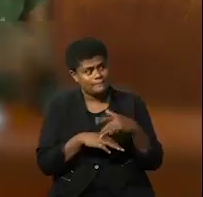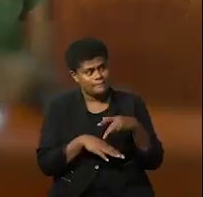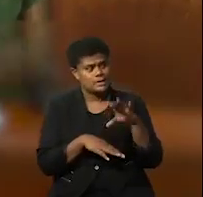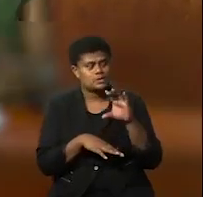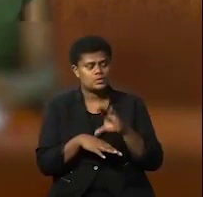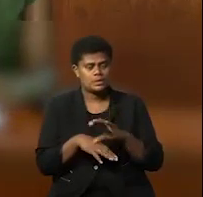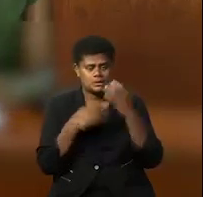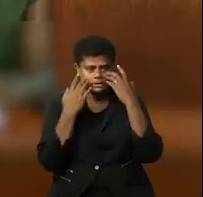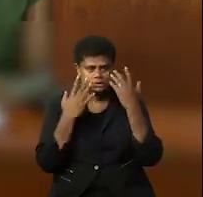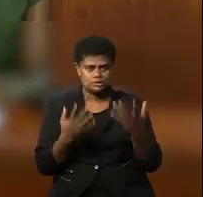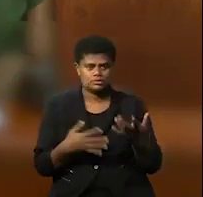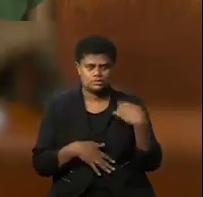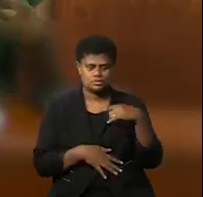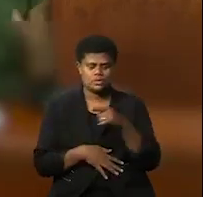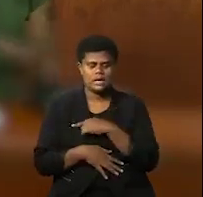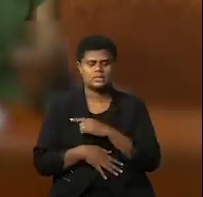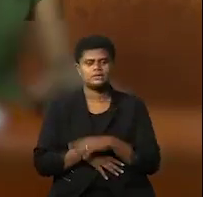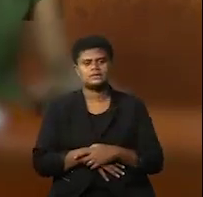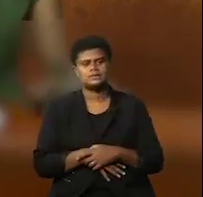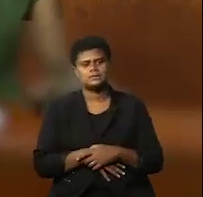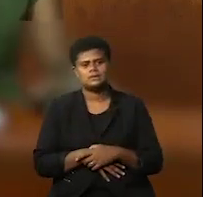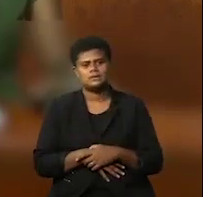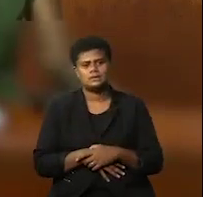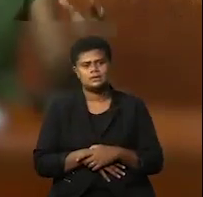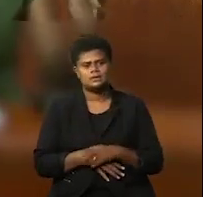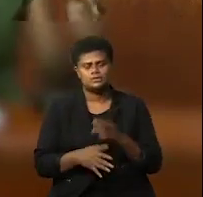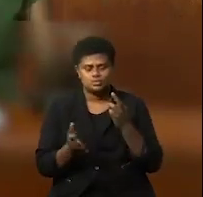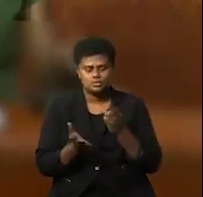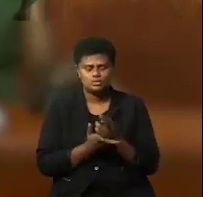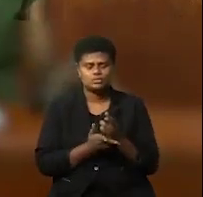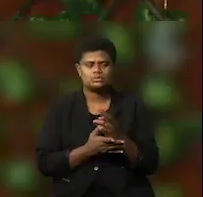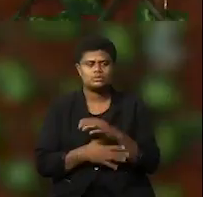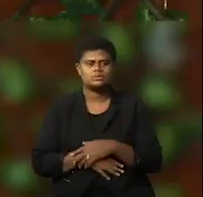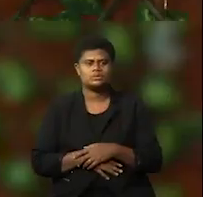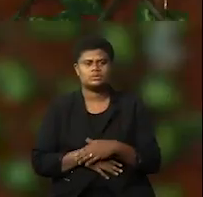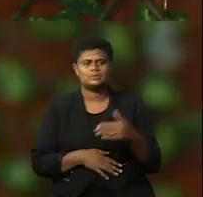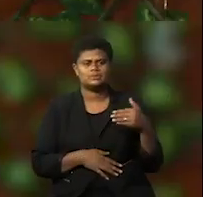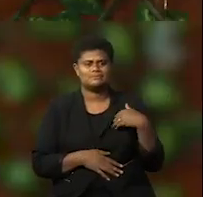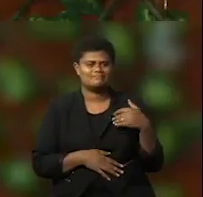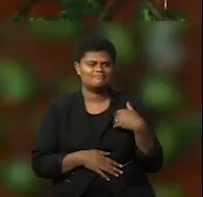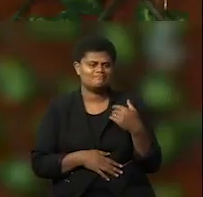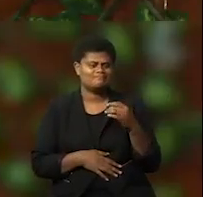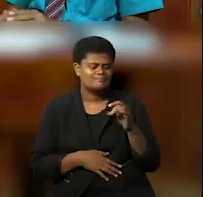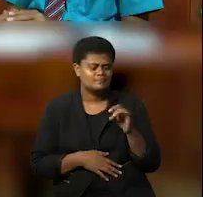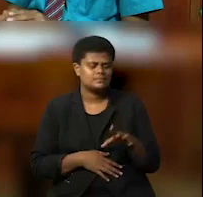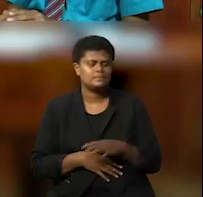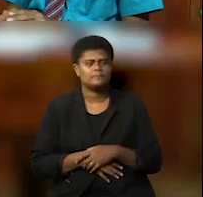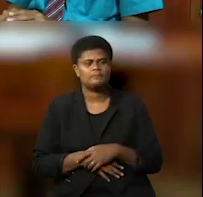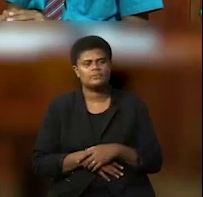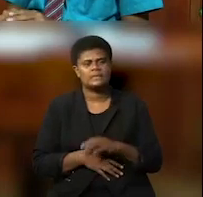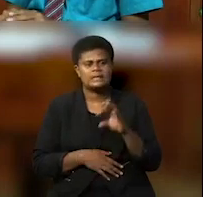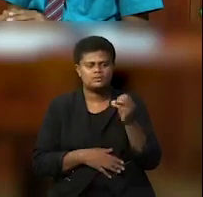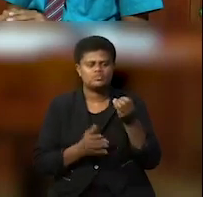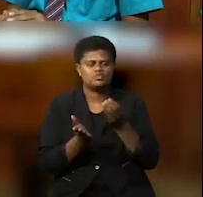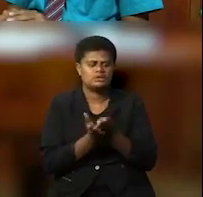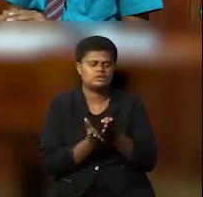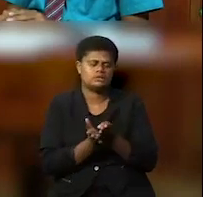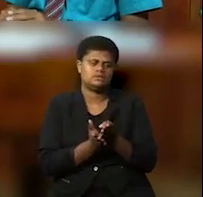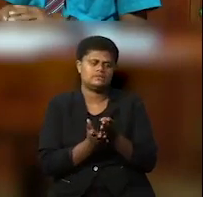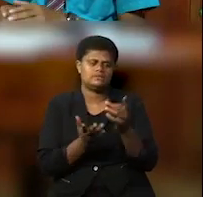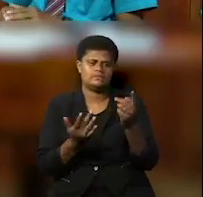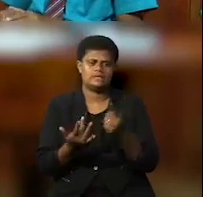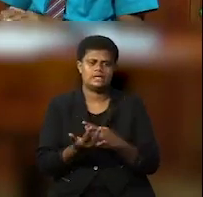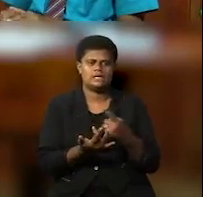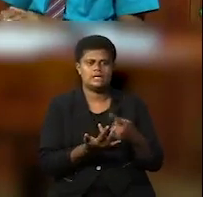us, not in our words, but in our actions, and to truly live out a life of sanctified life and a life of serving